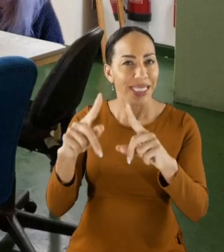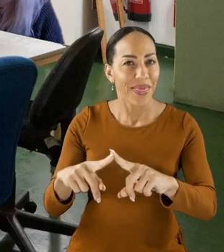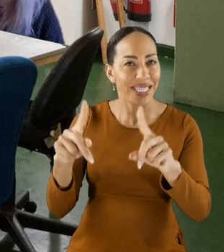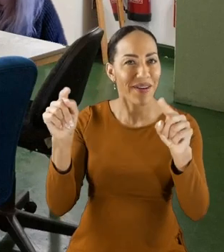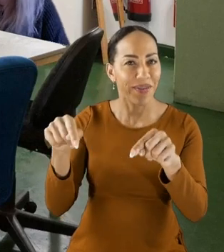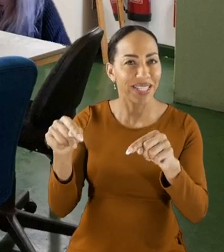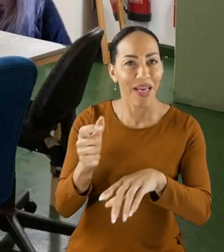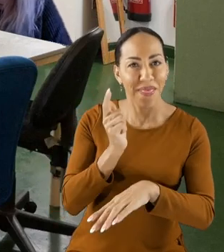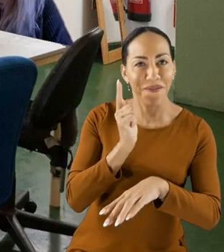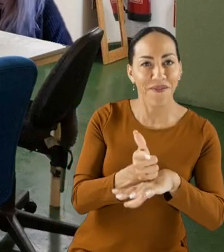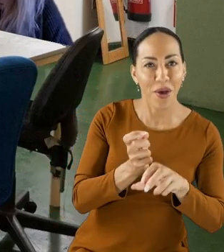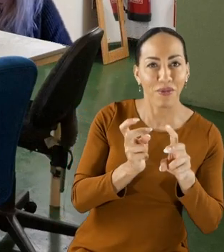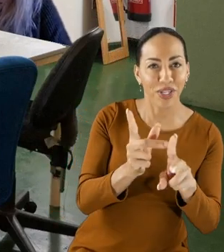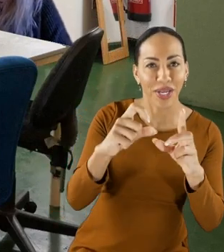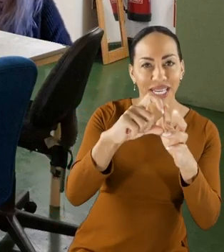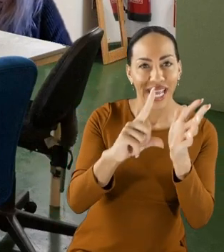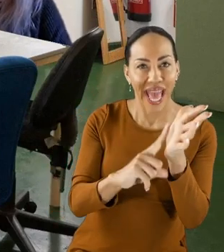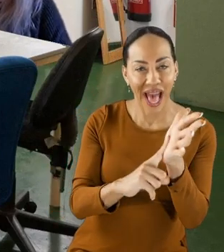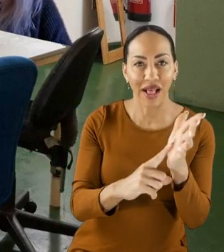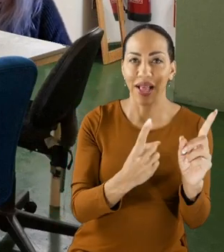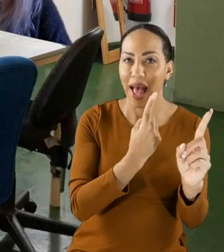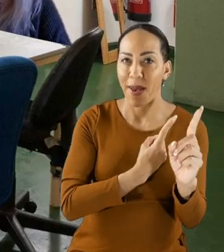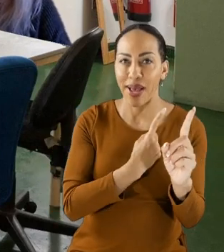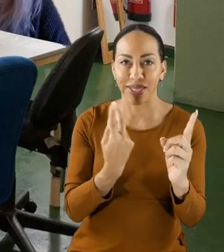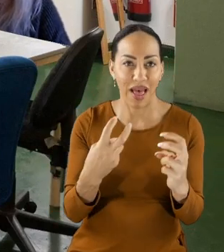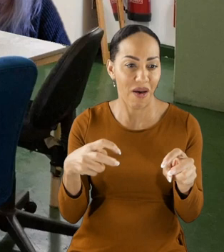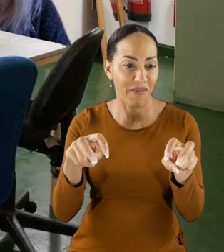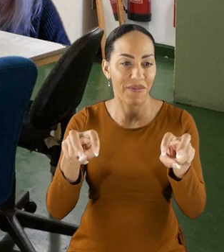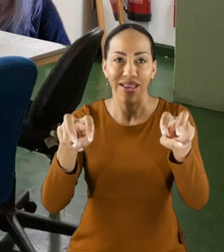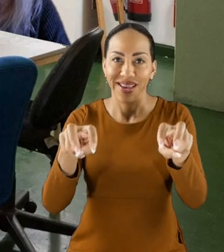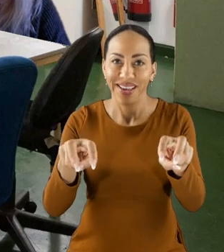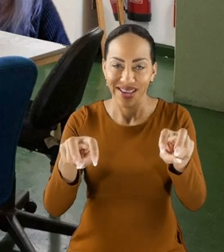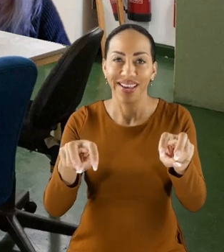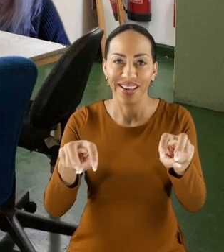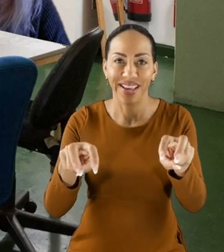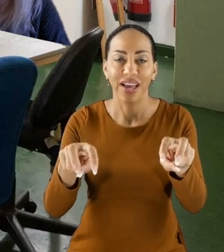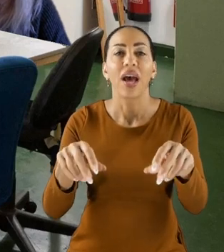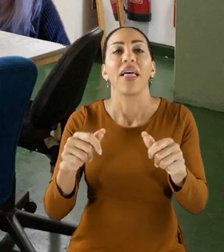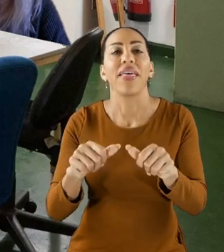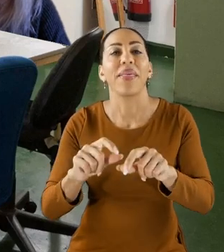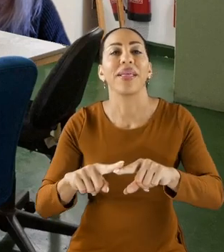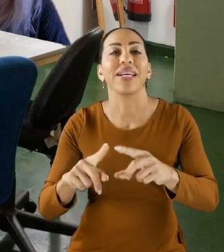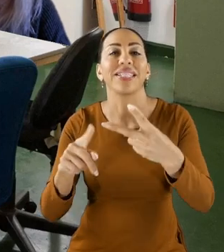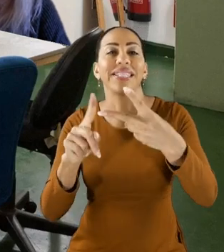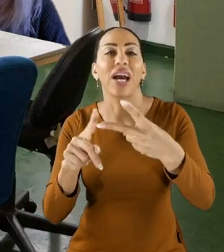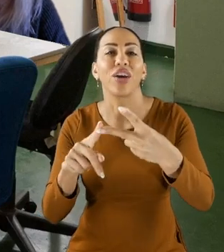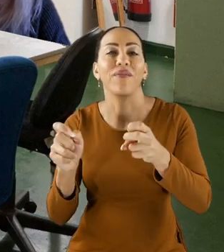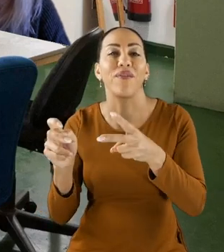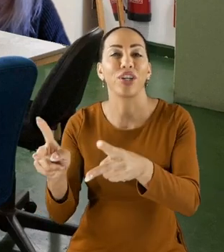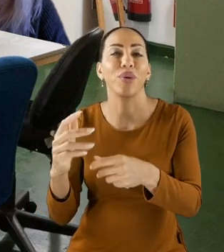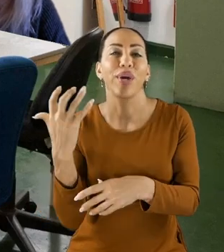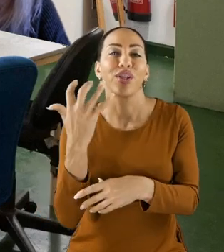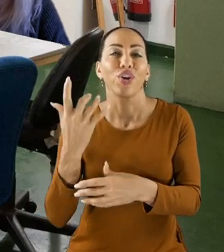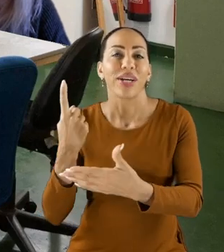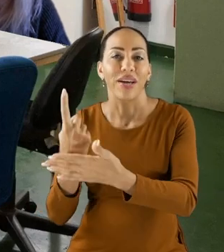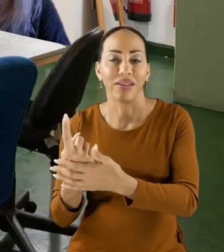see the difference between the filmed version that had DL and I stood next to each other, and then the version with the green screen after we'd worked